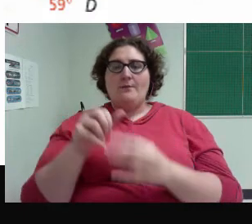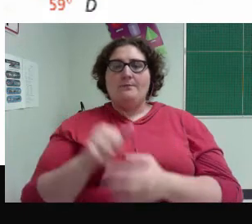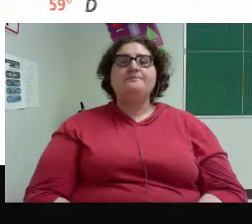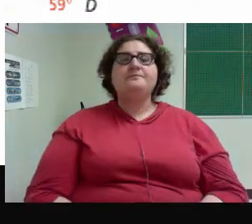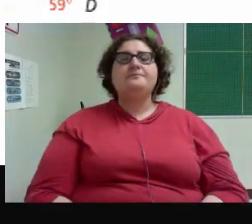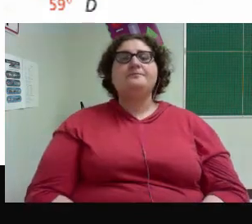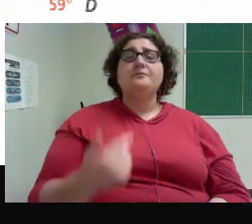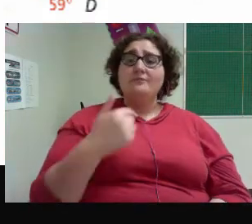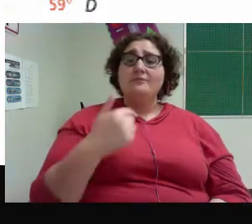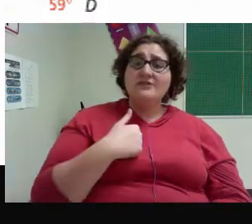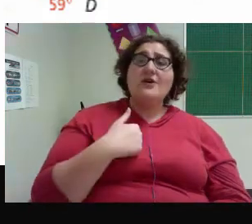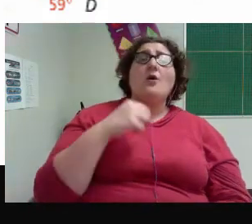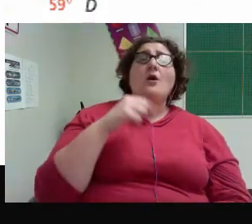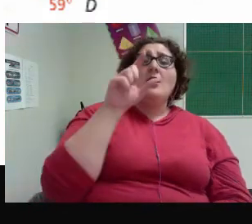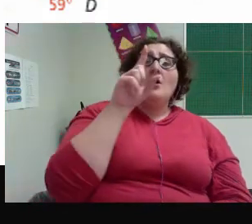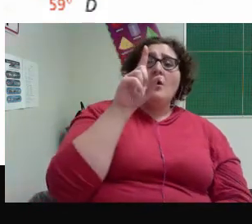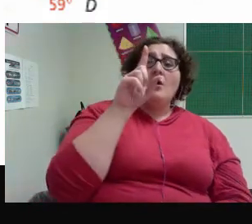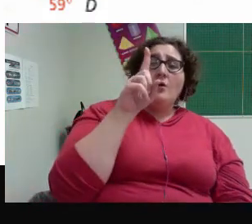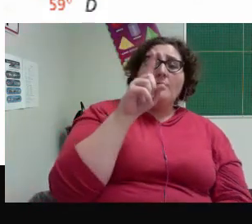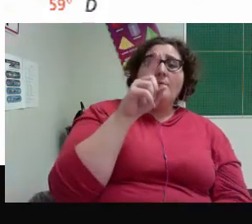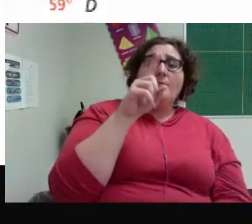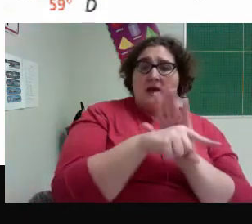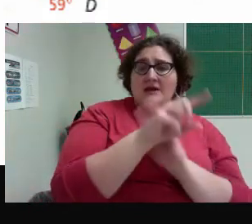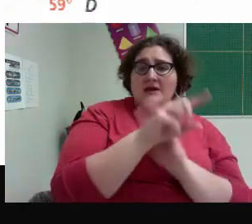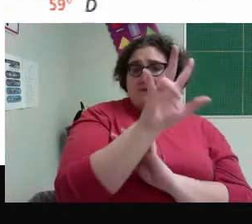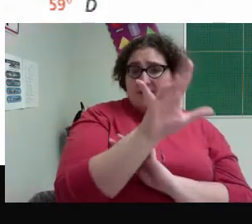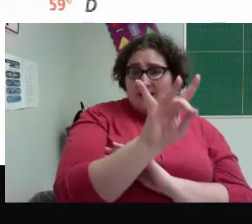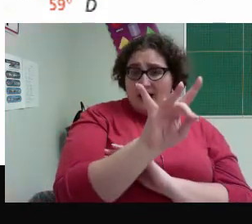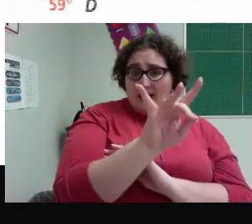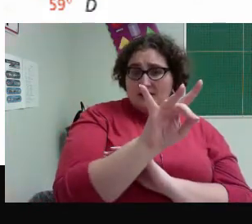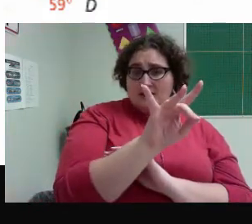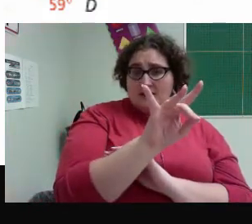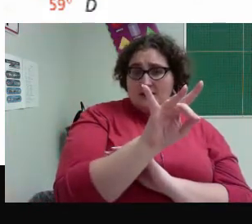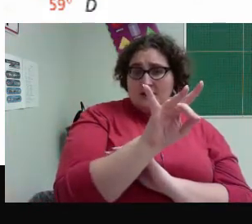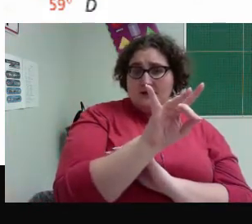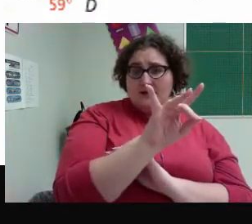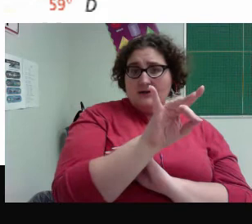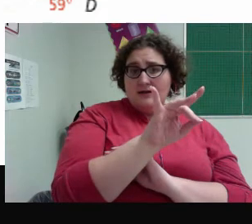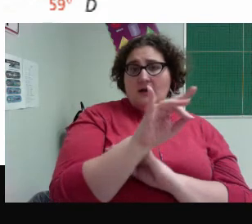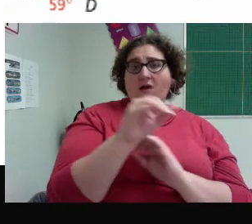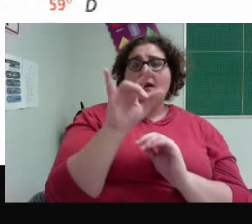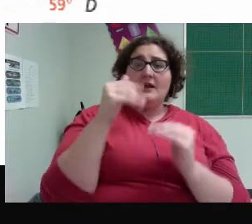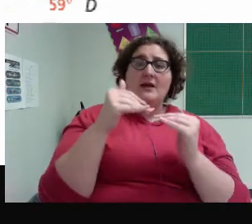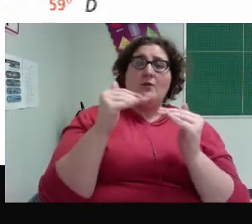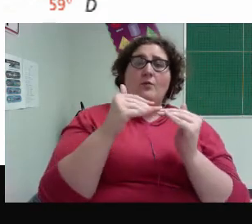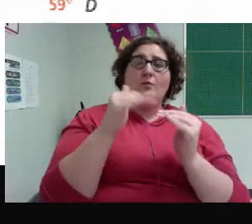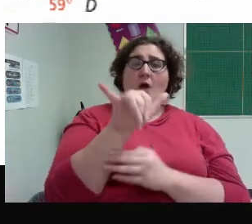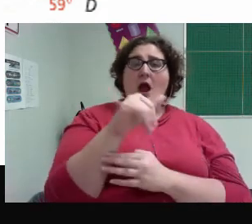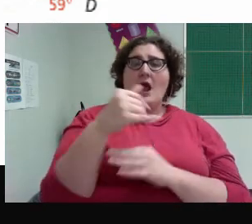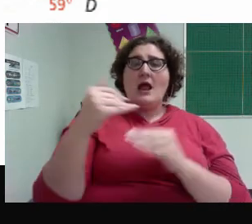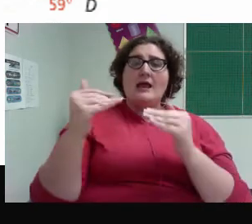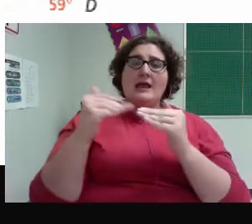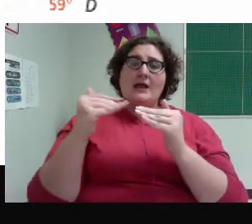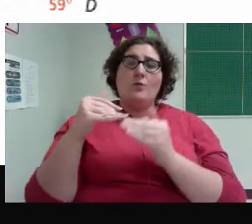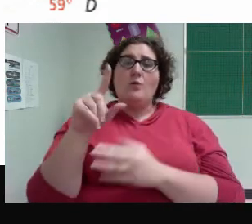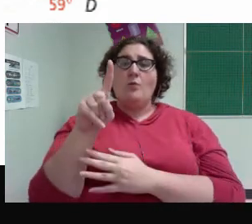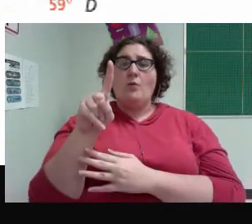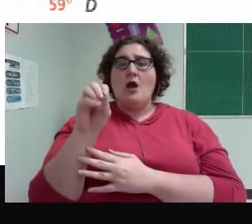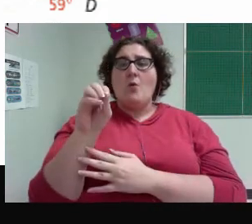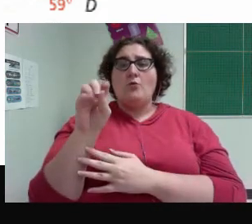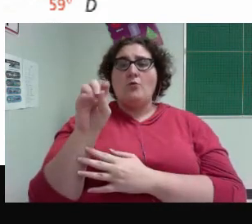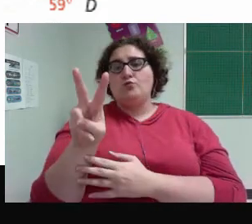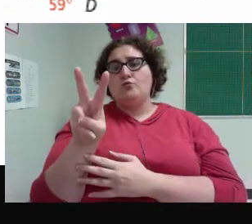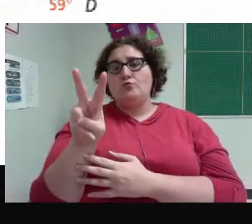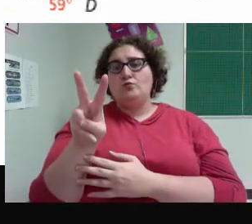And I'm going to subtract 78 from both sides. and I get y equals